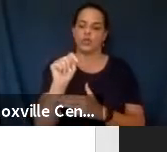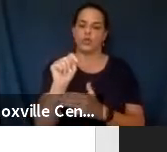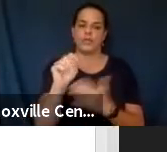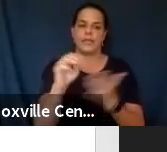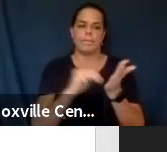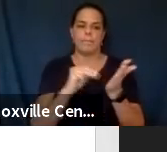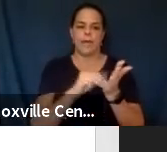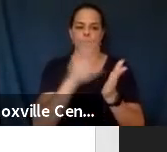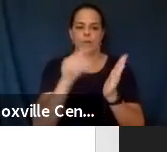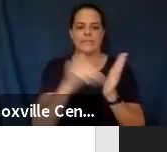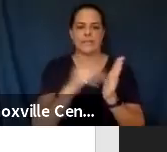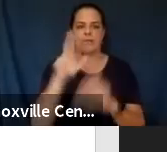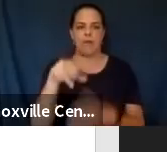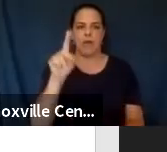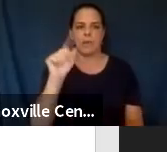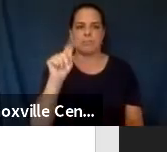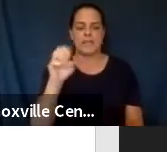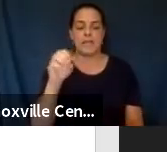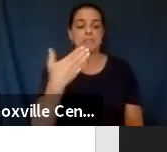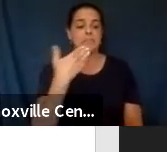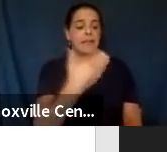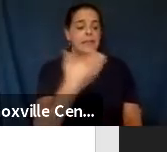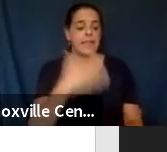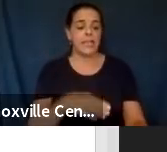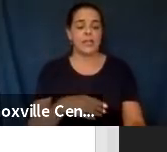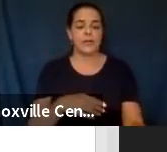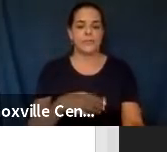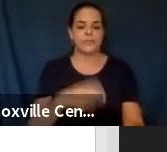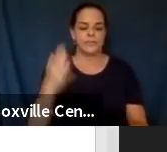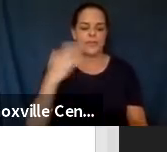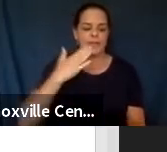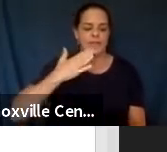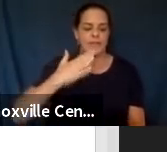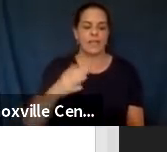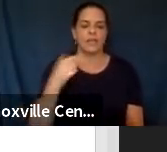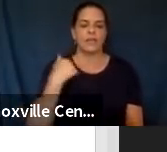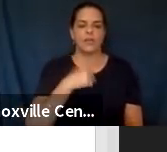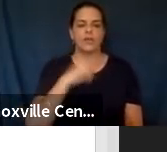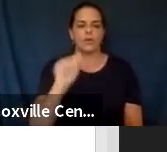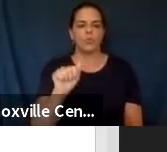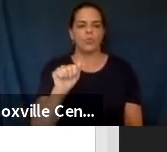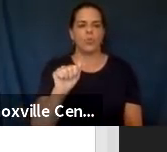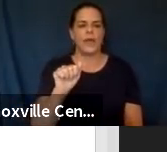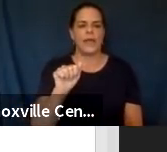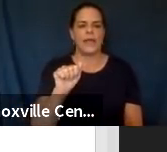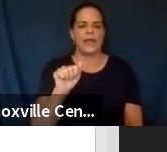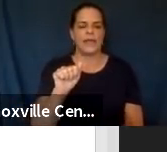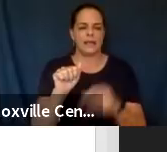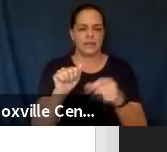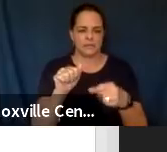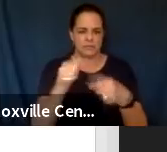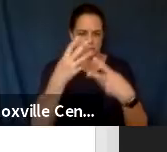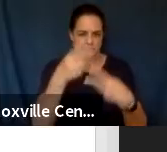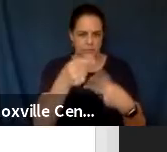update. Thank you. Thank you. And so we can just turn that to presentation